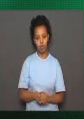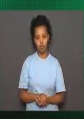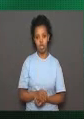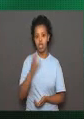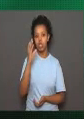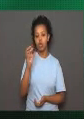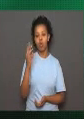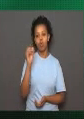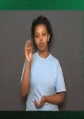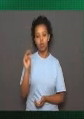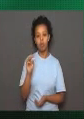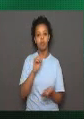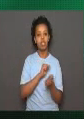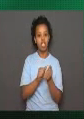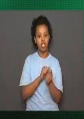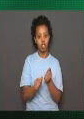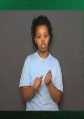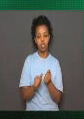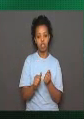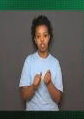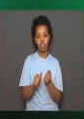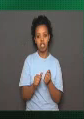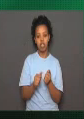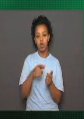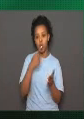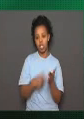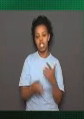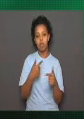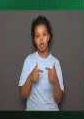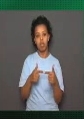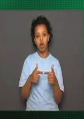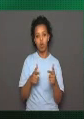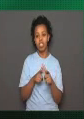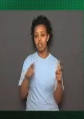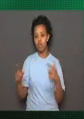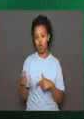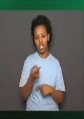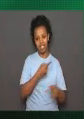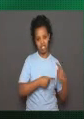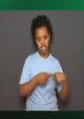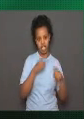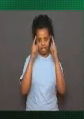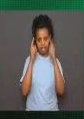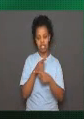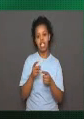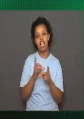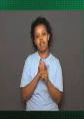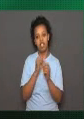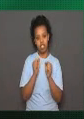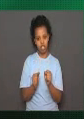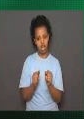Chromosomal deletion can result in a wide array of genetic disorders, such